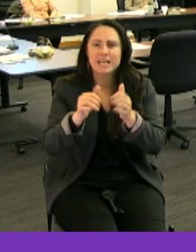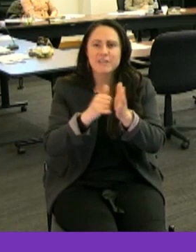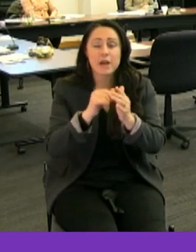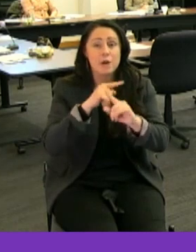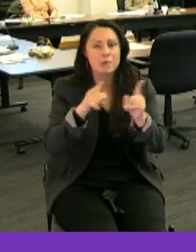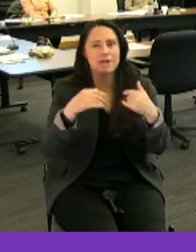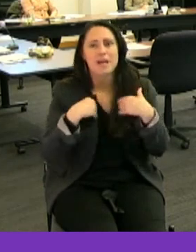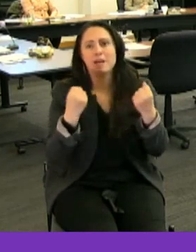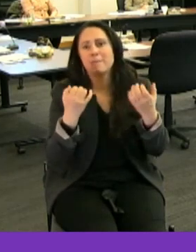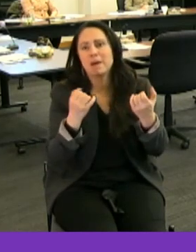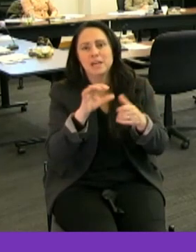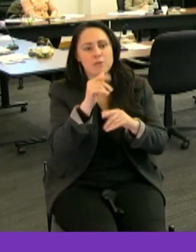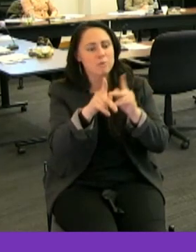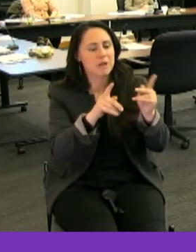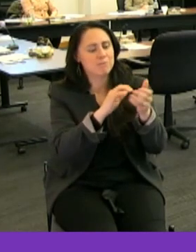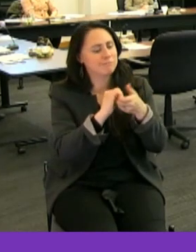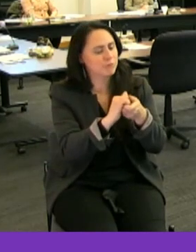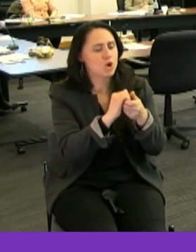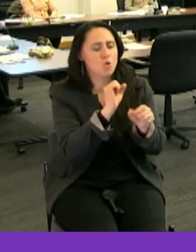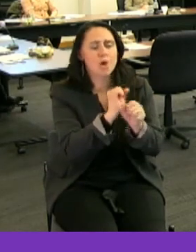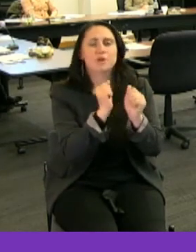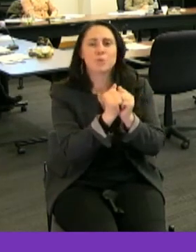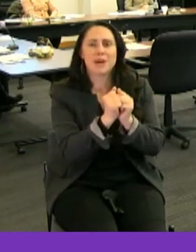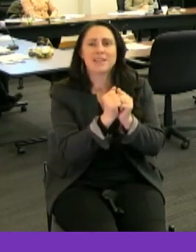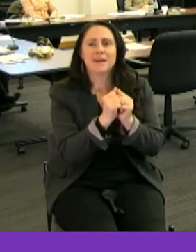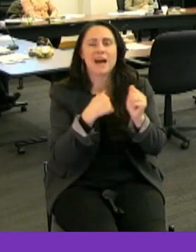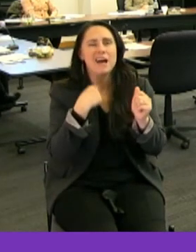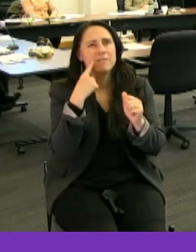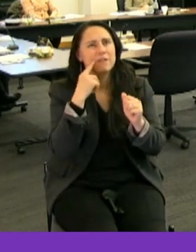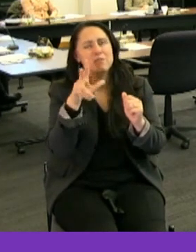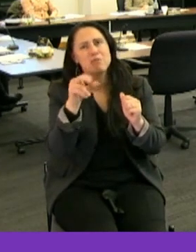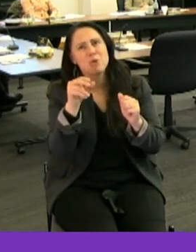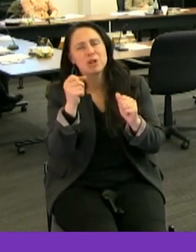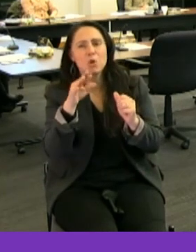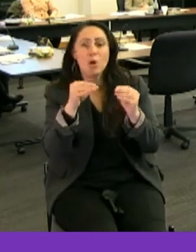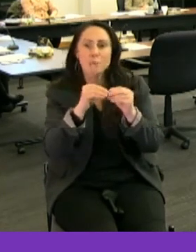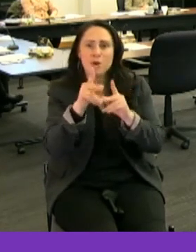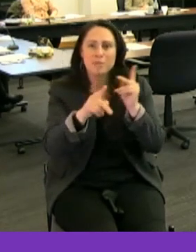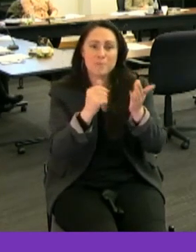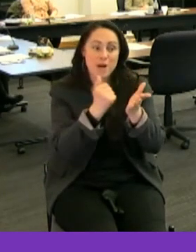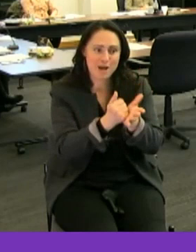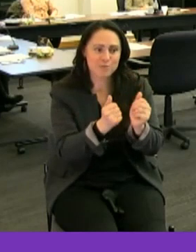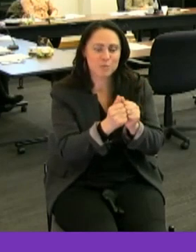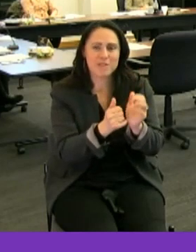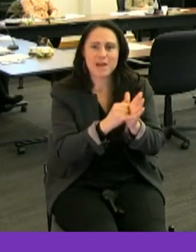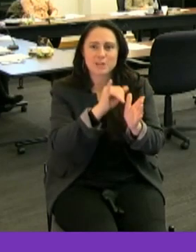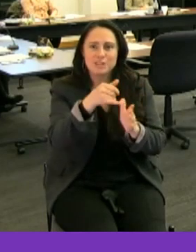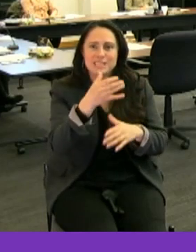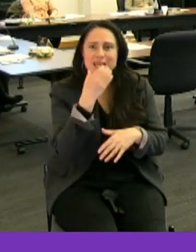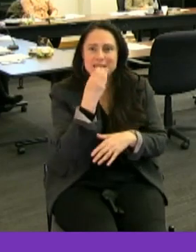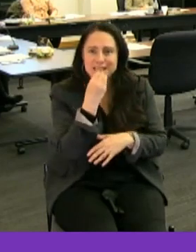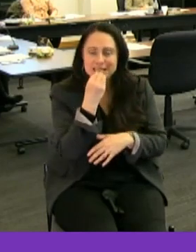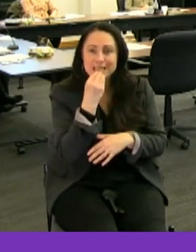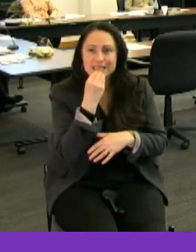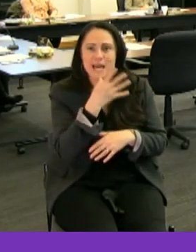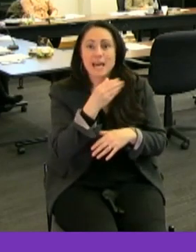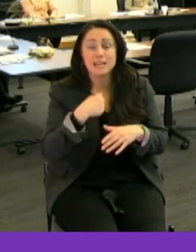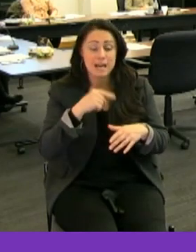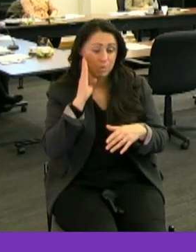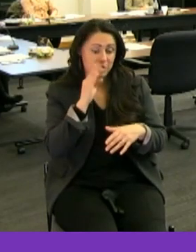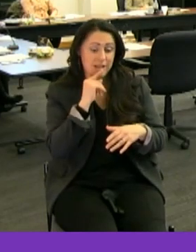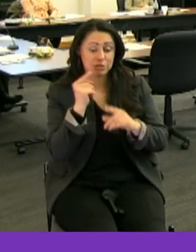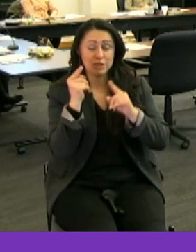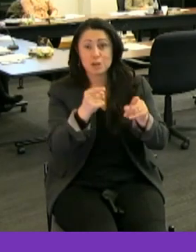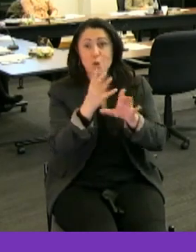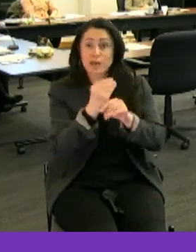bunch of collaborators from all around campus helping her out. Like I think it was like 30 or more people actually helping her out with this. And I'm actually going to go